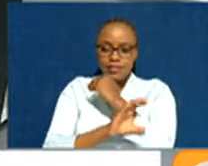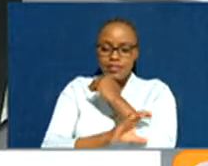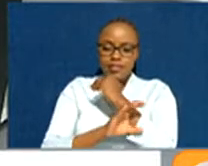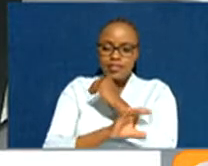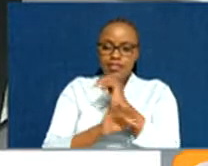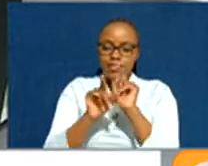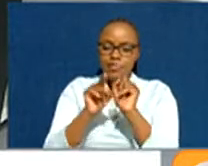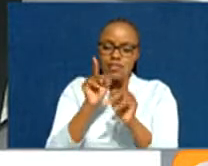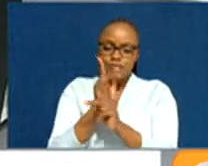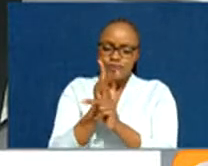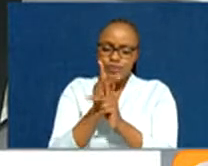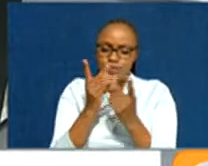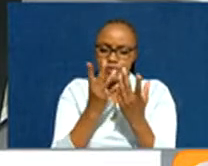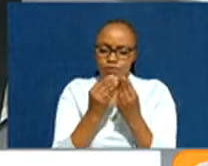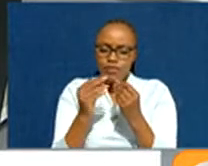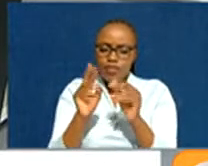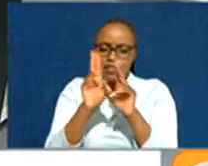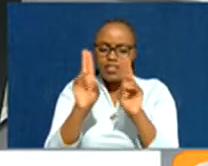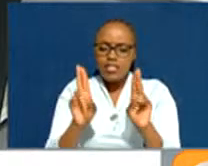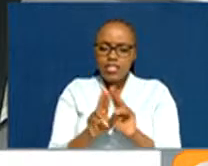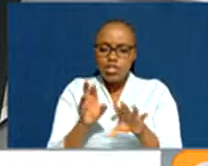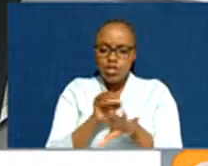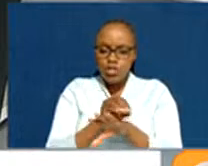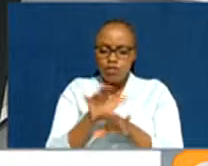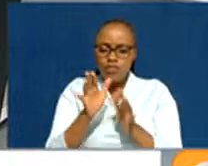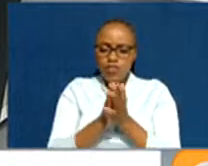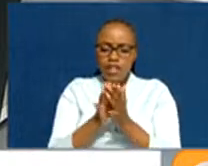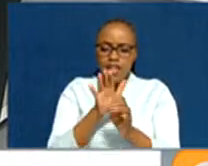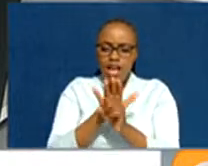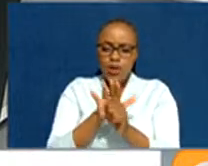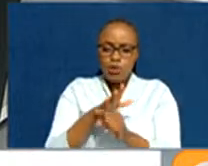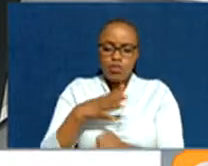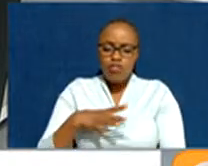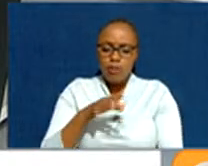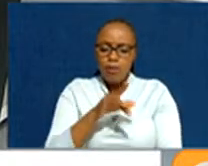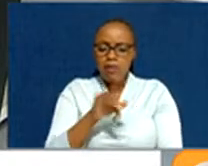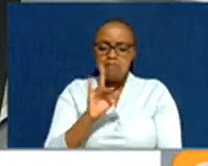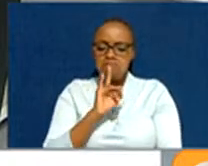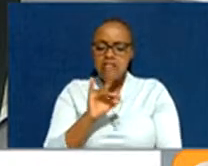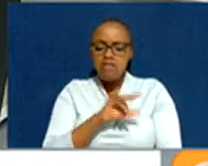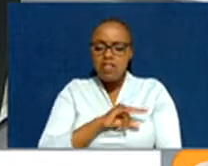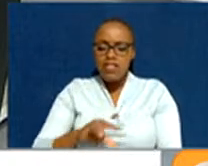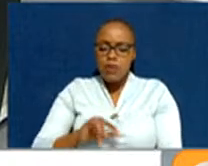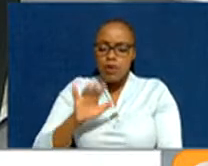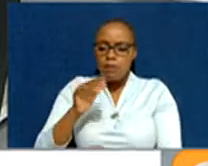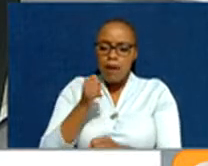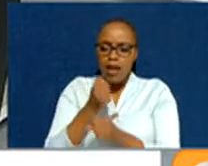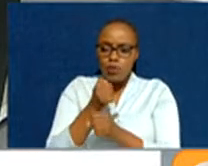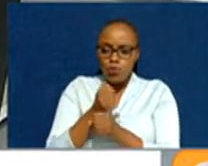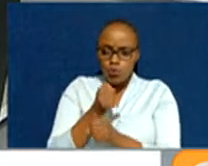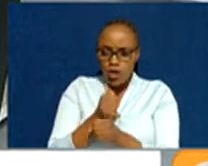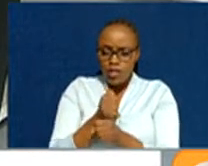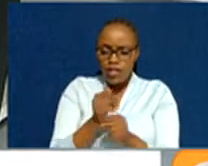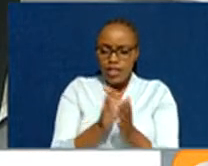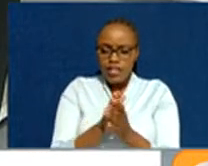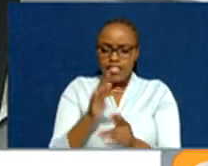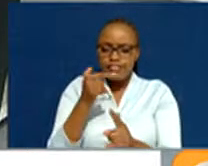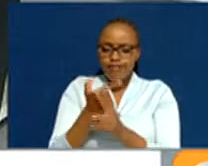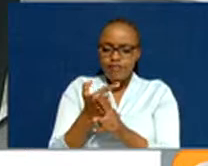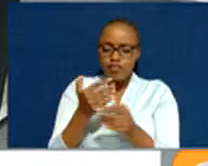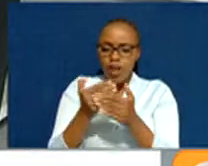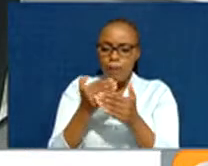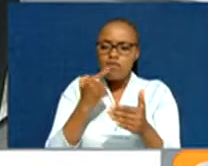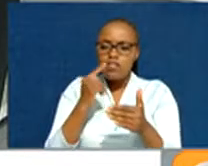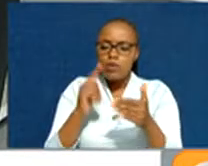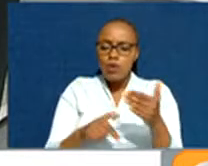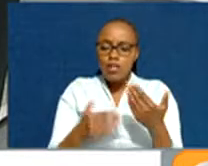kept its soft international influence over the years. And many people credit that to the Queen, this deference to her because of who she was.